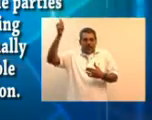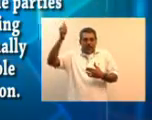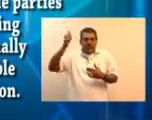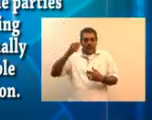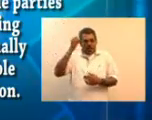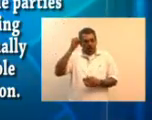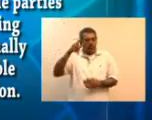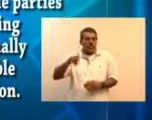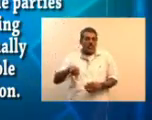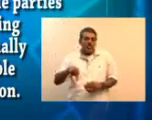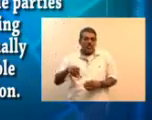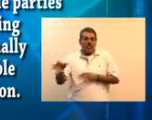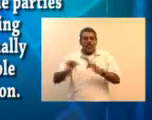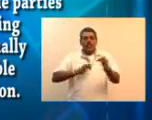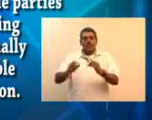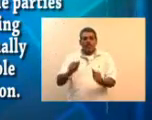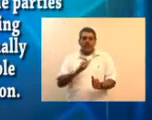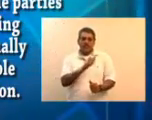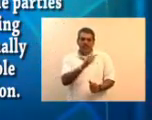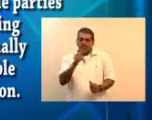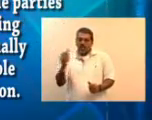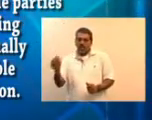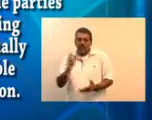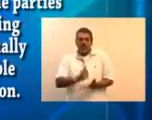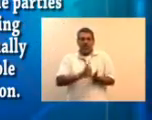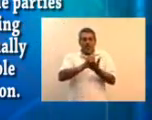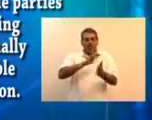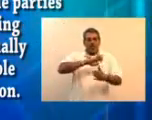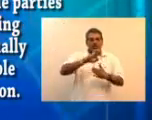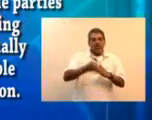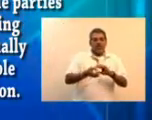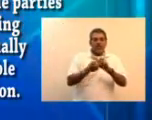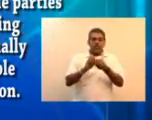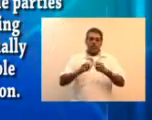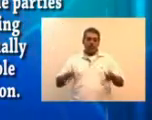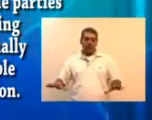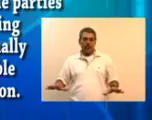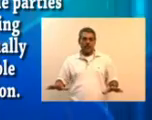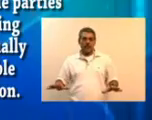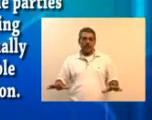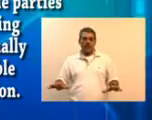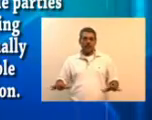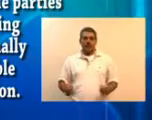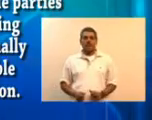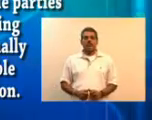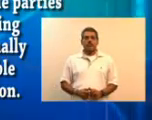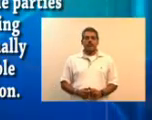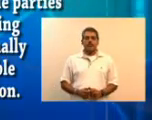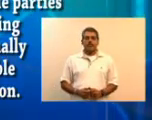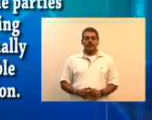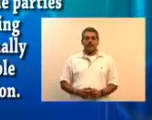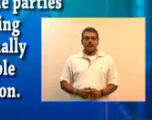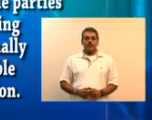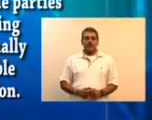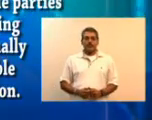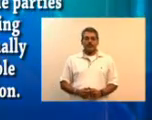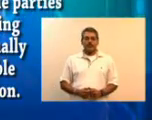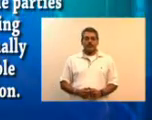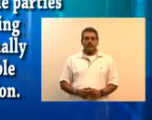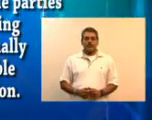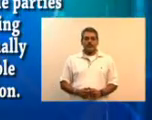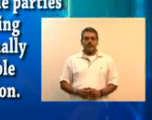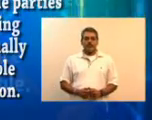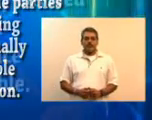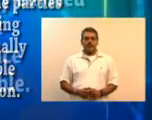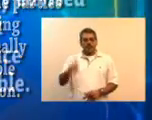to represent their point of view in mediation sessions and assist the parties in arriving at a mutually